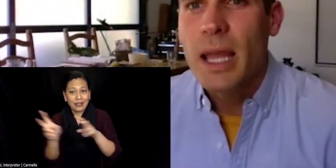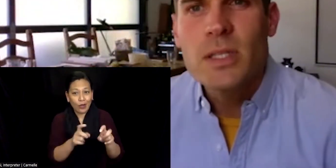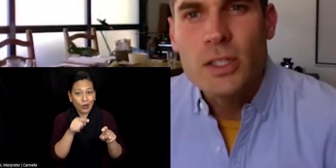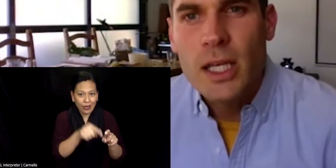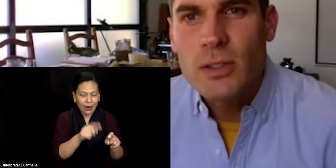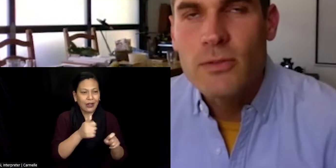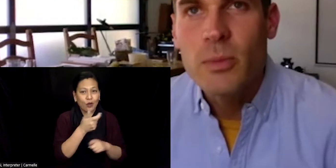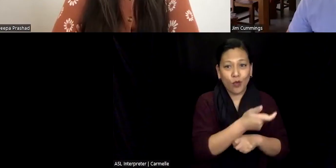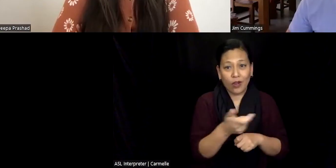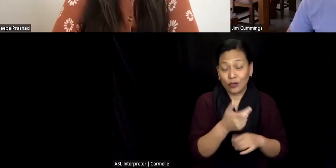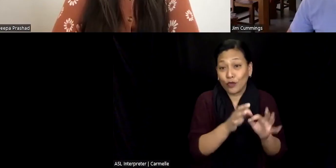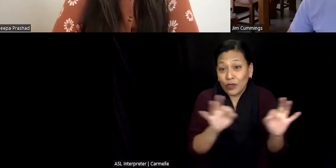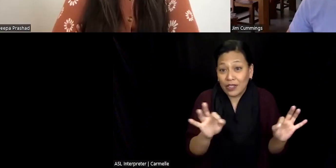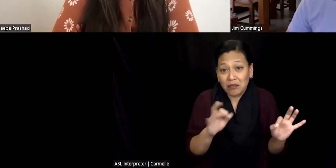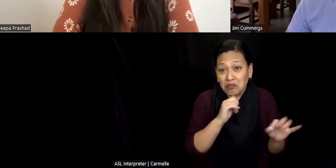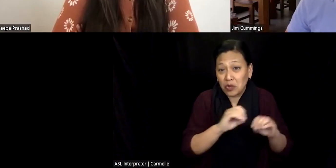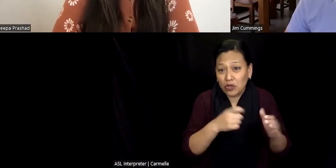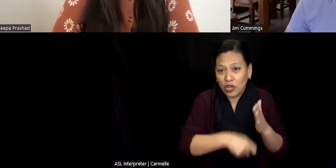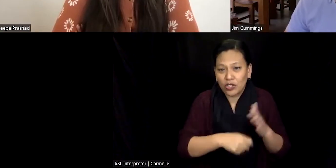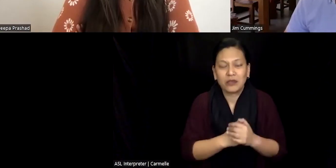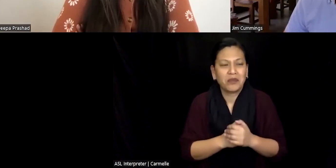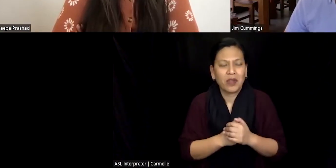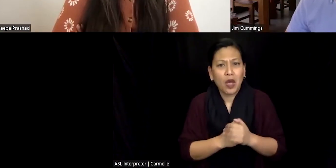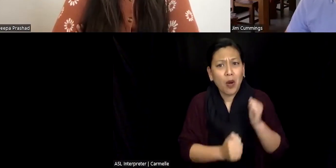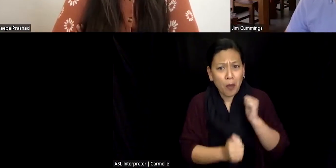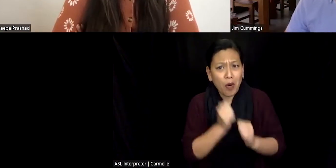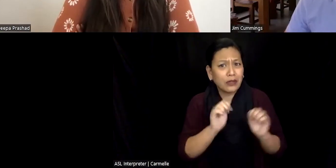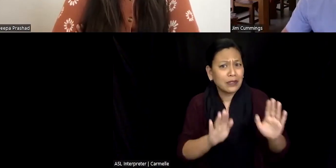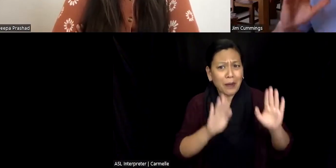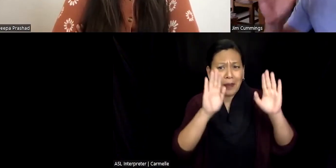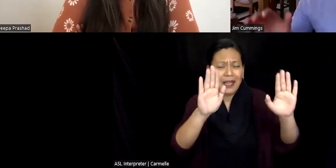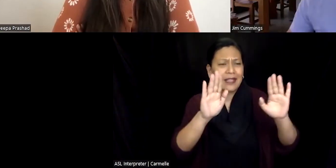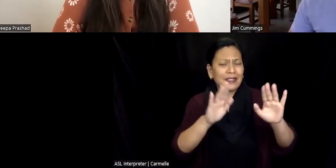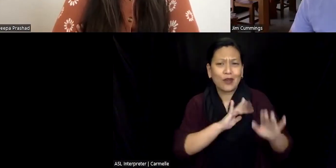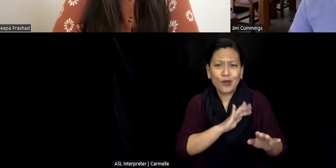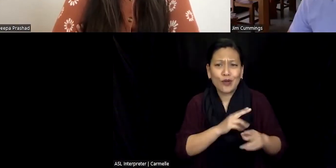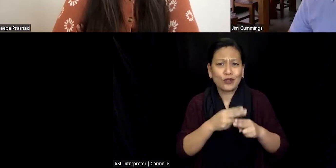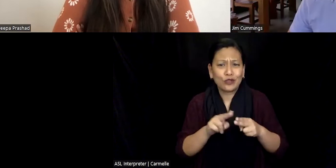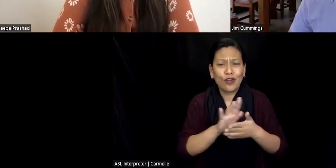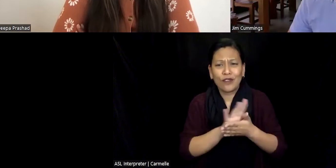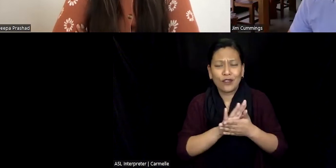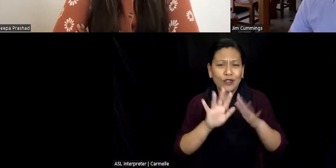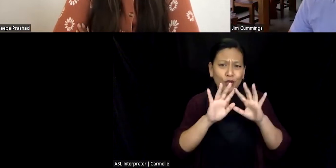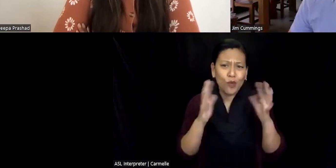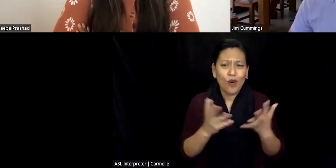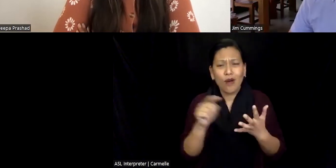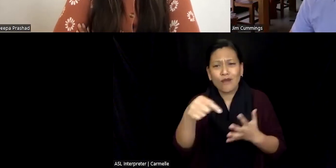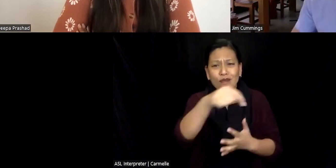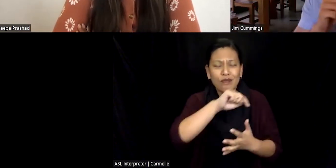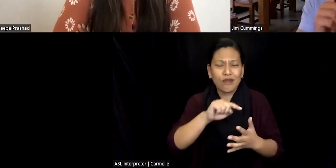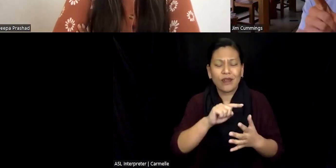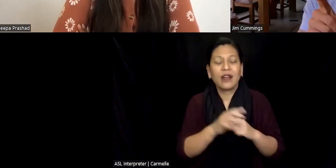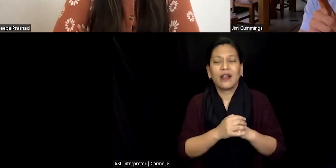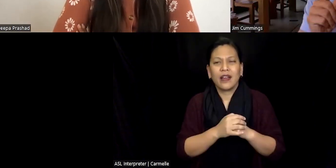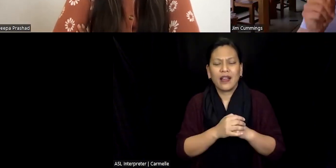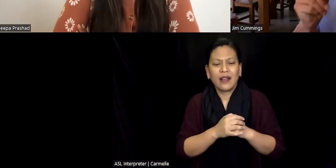this education for me. And you know, 9 out of the 10 are amazing and it's cool stuff from around the world. And then one of them is fine. And so I was like, I